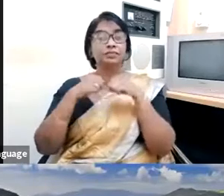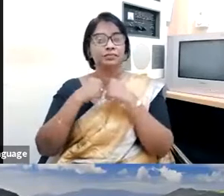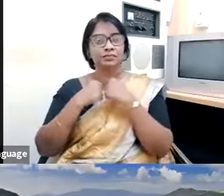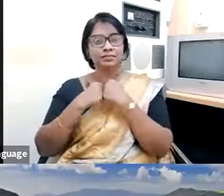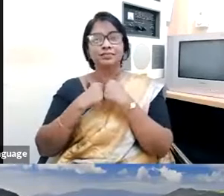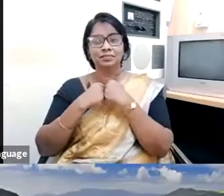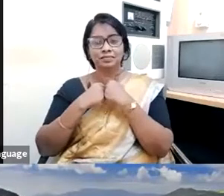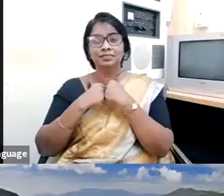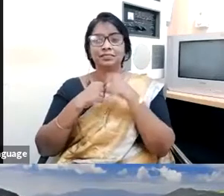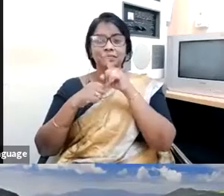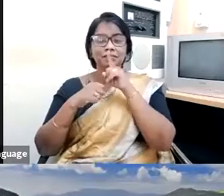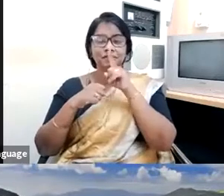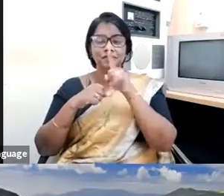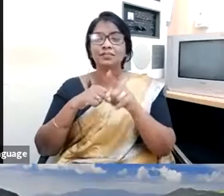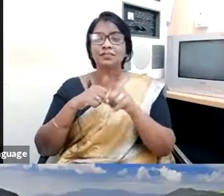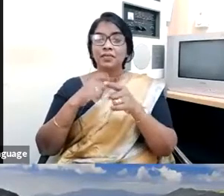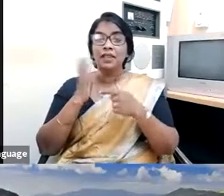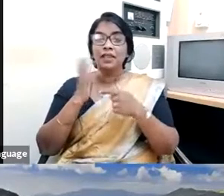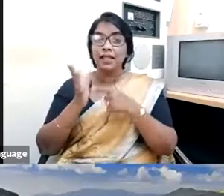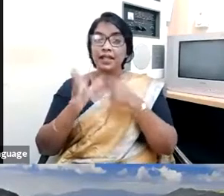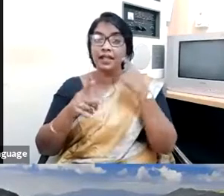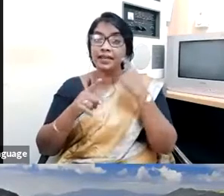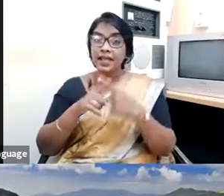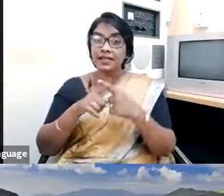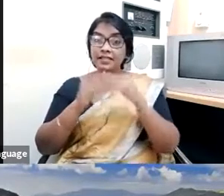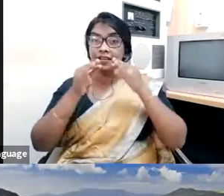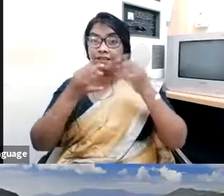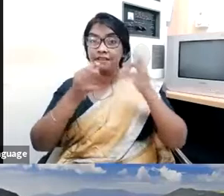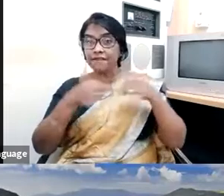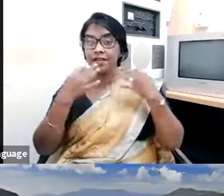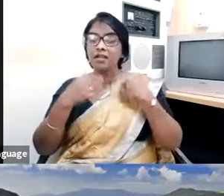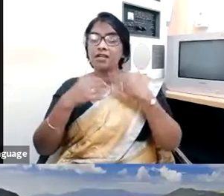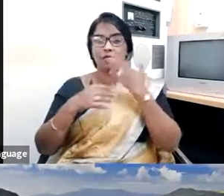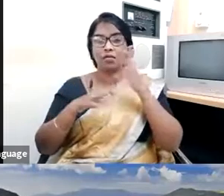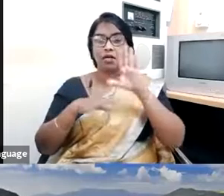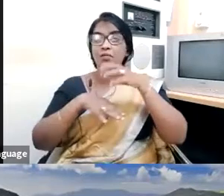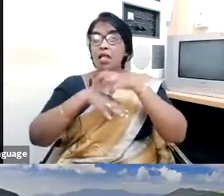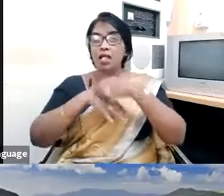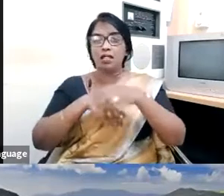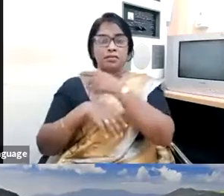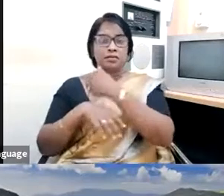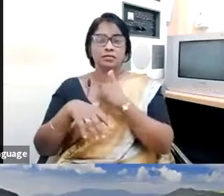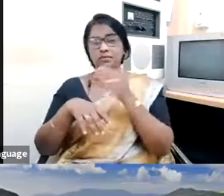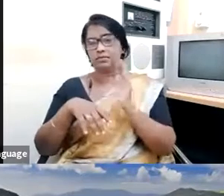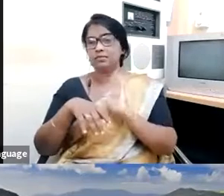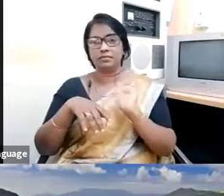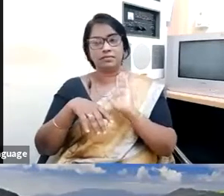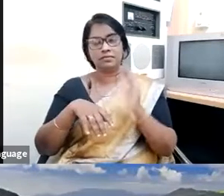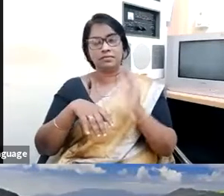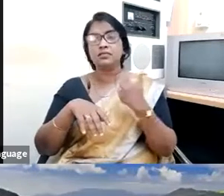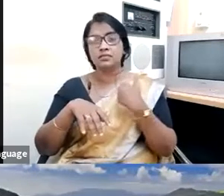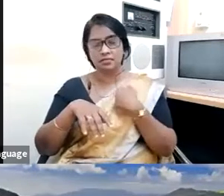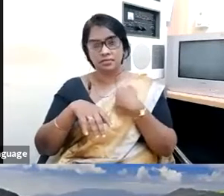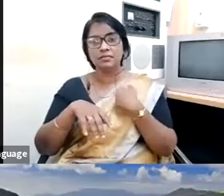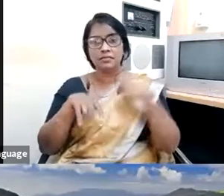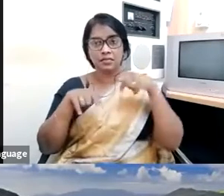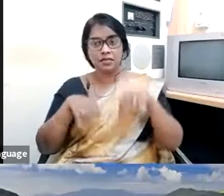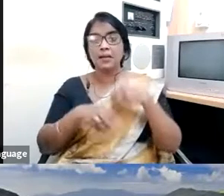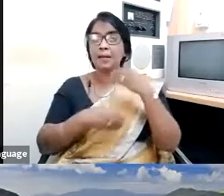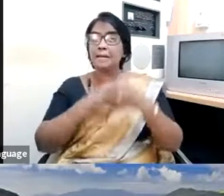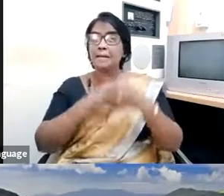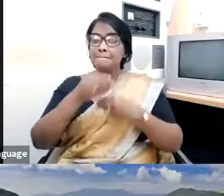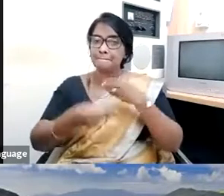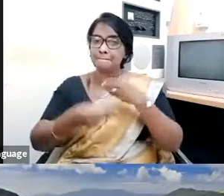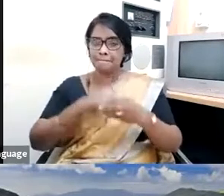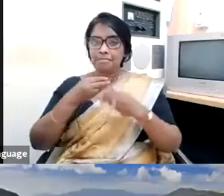I can tell you about Albania Plantations. As we all know, we are all in business. We are not running a charity